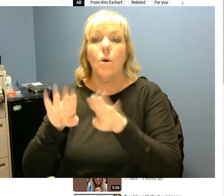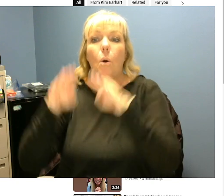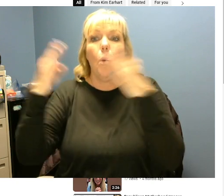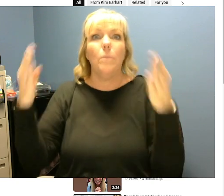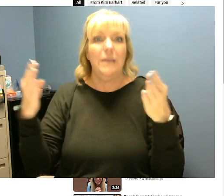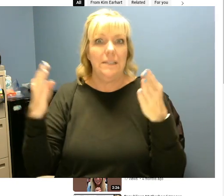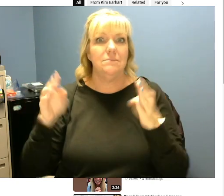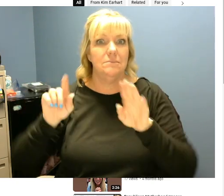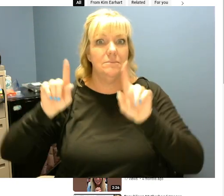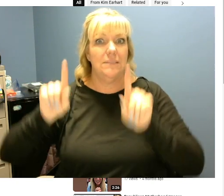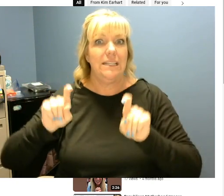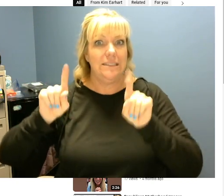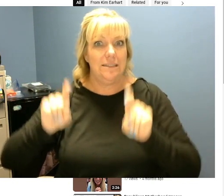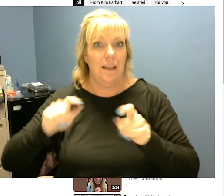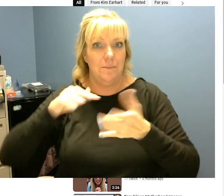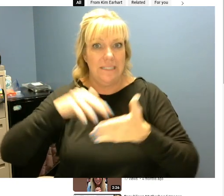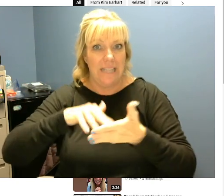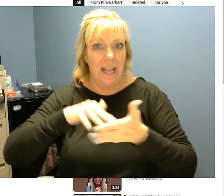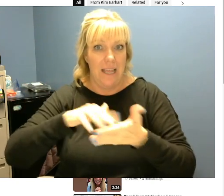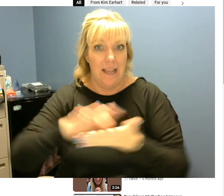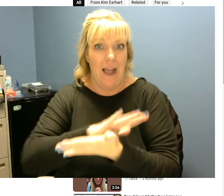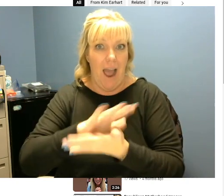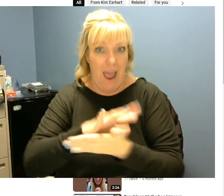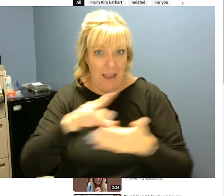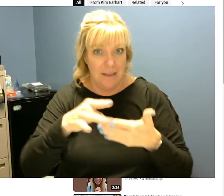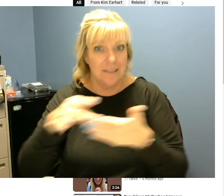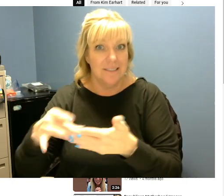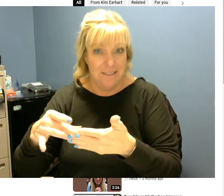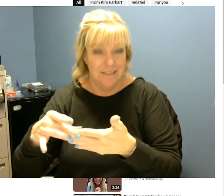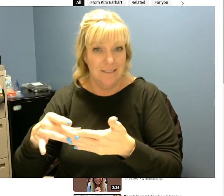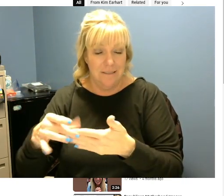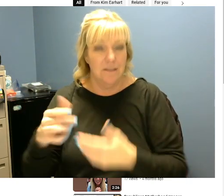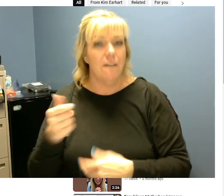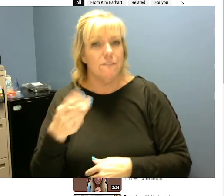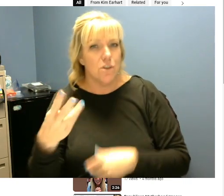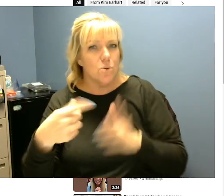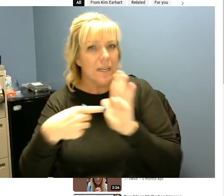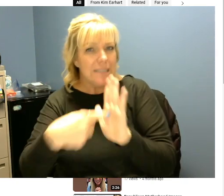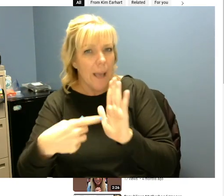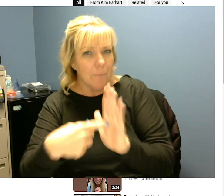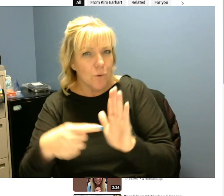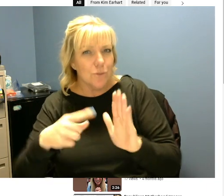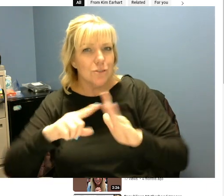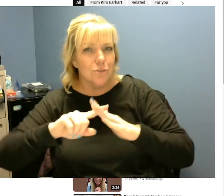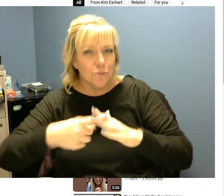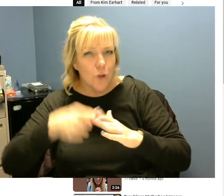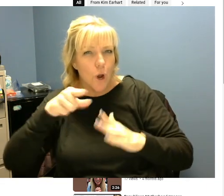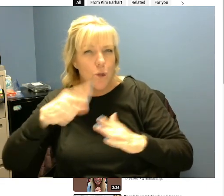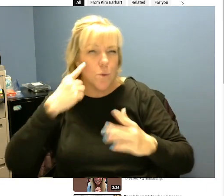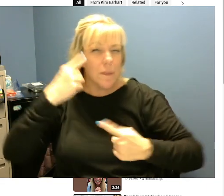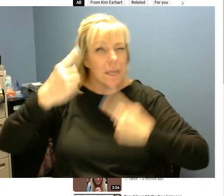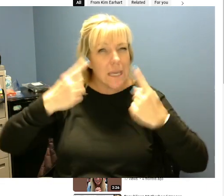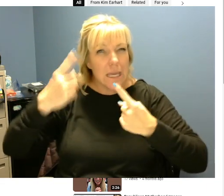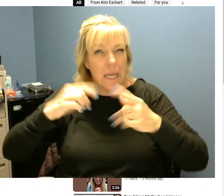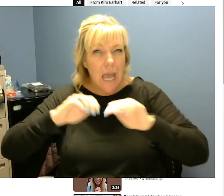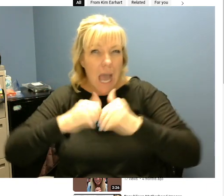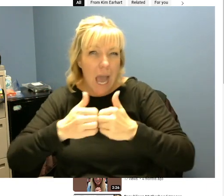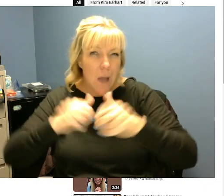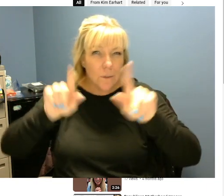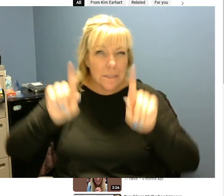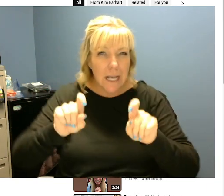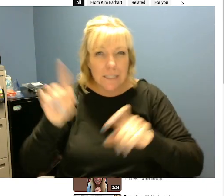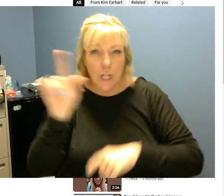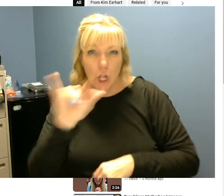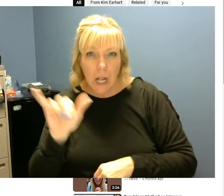places. I give you some examples to think about on the study guide to get you thinking about the exam, but more importantly, I